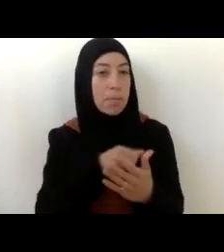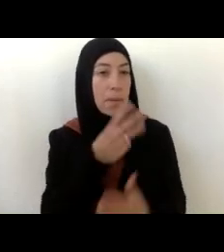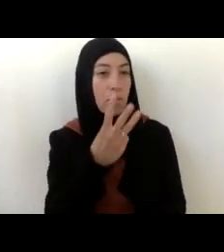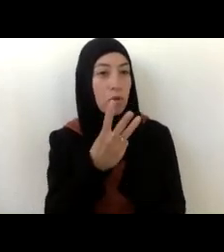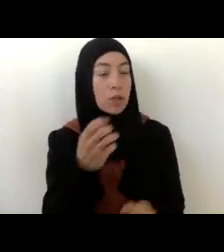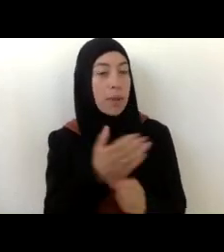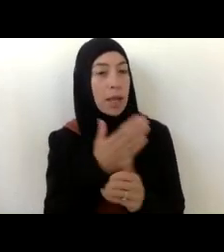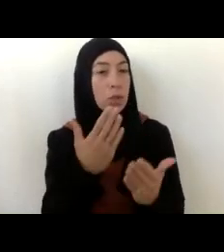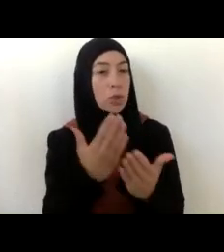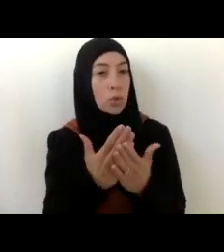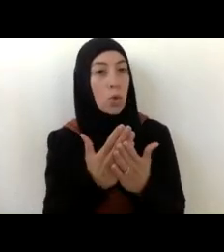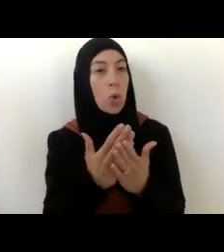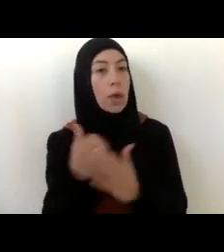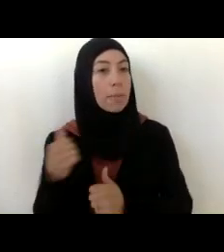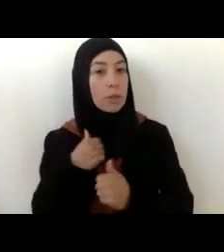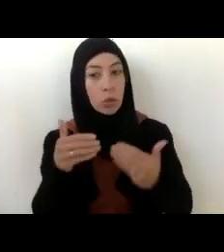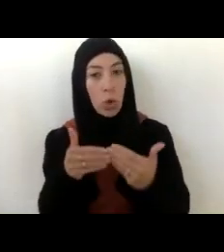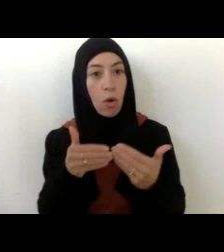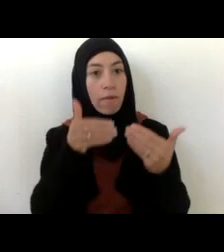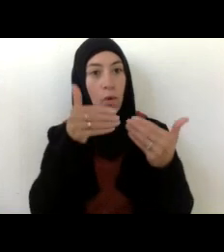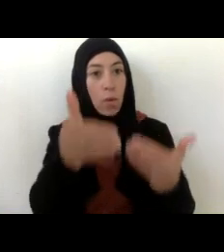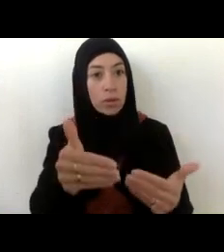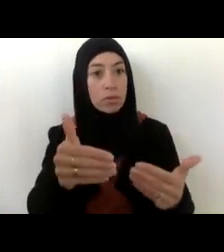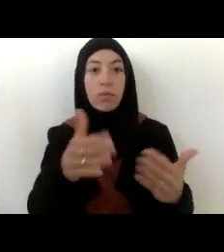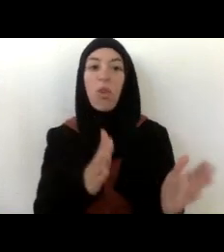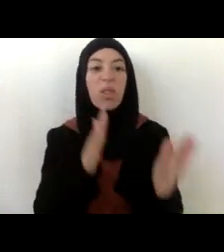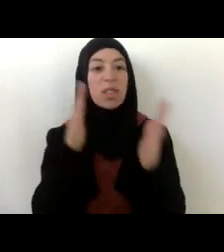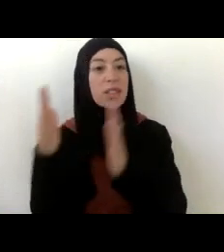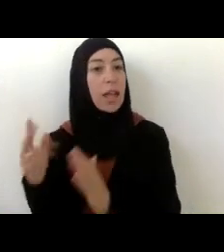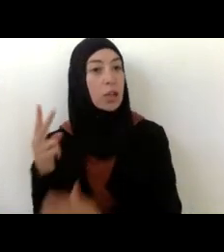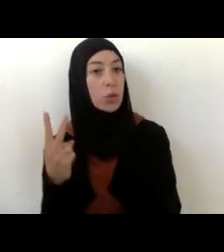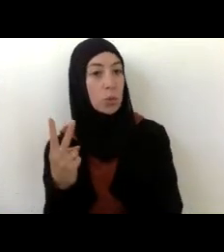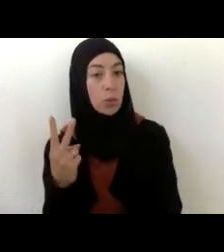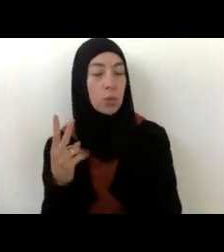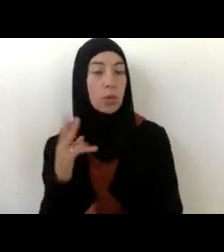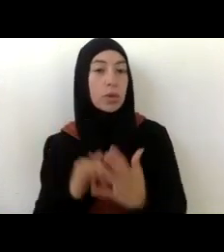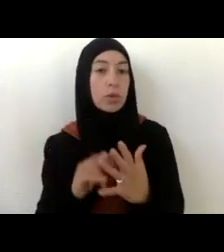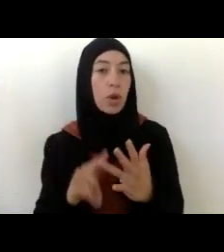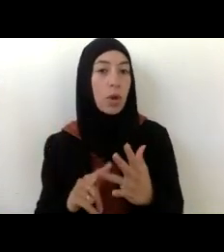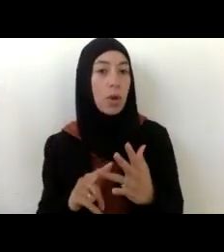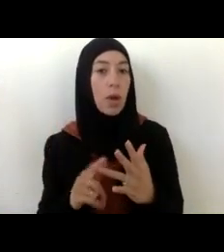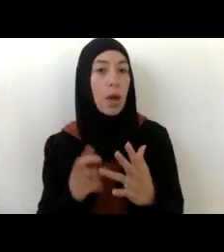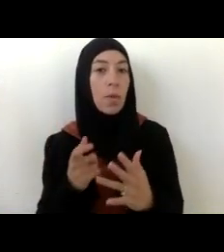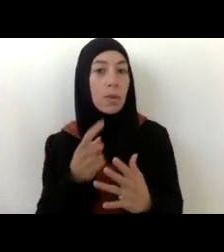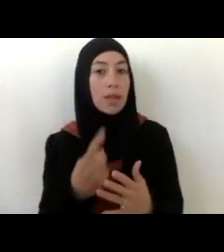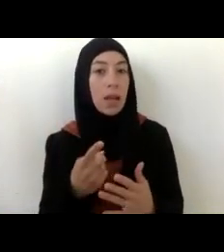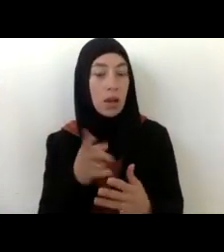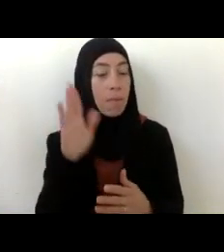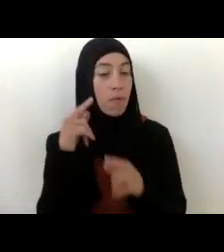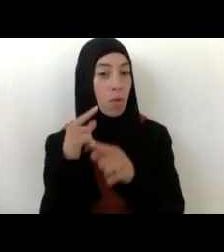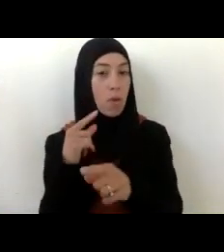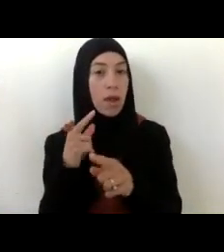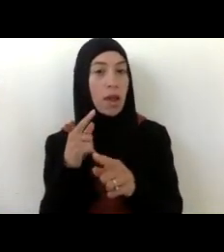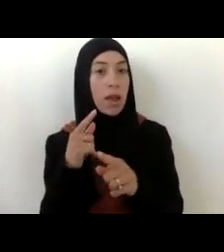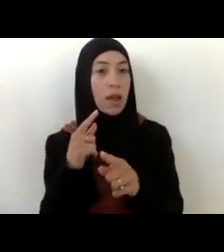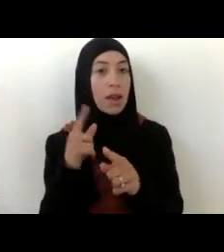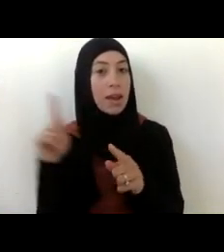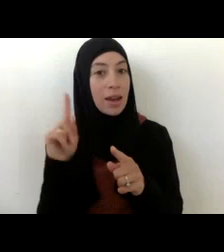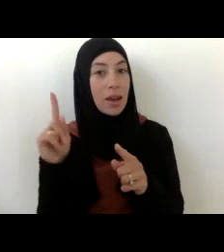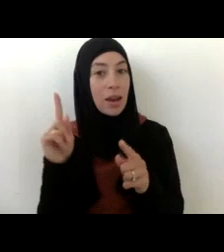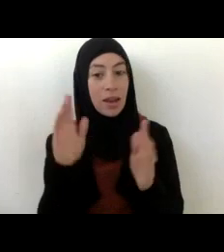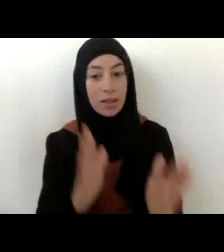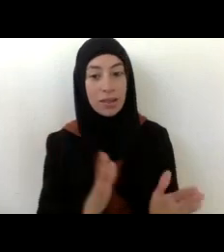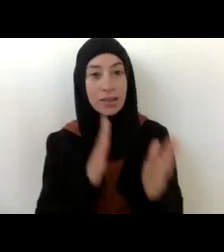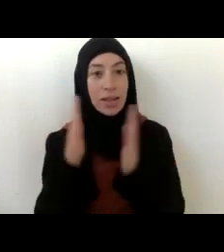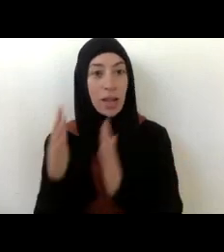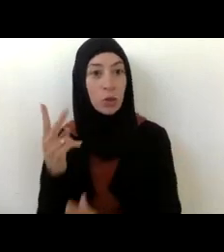the commissions going forward. And so, as you also said, it's at the next stage when we run the